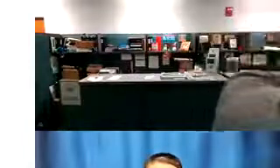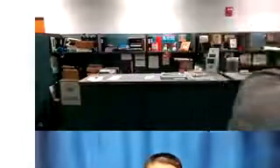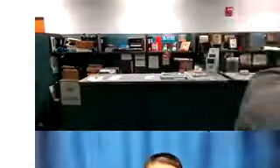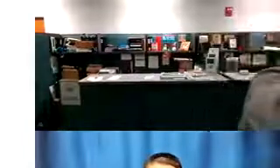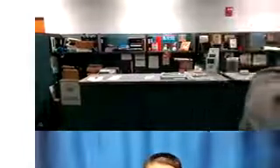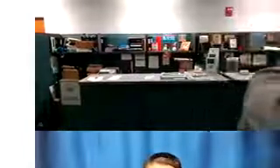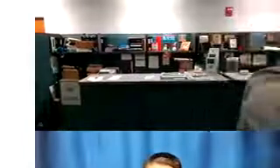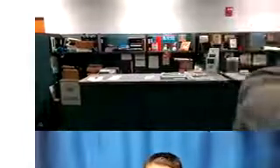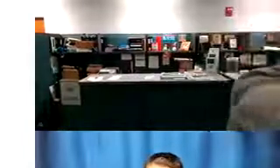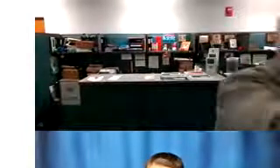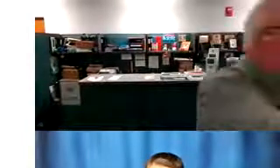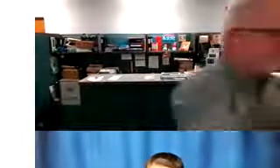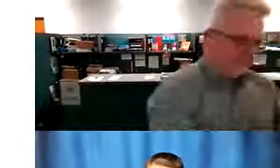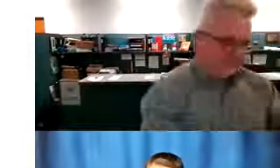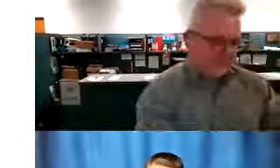One more example.